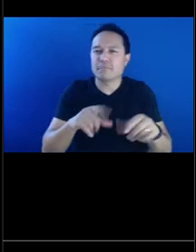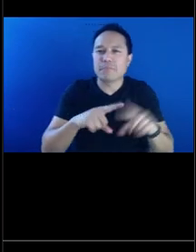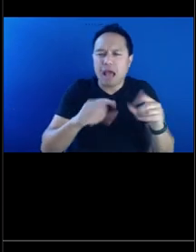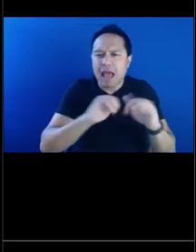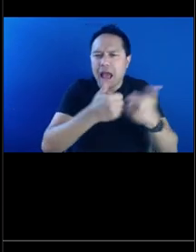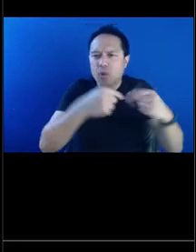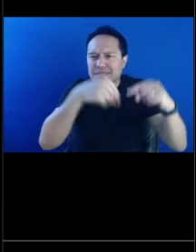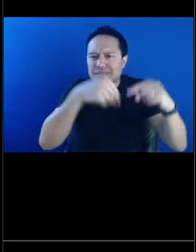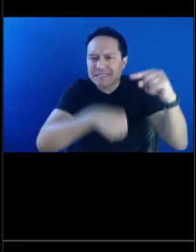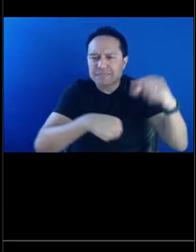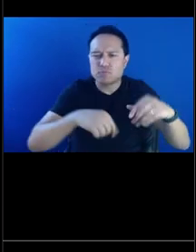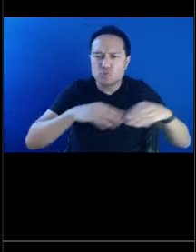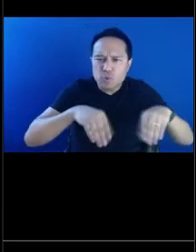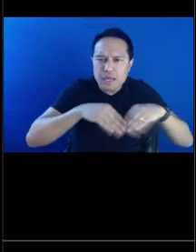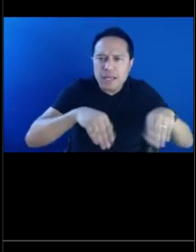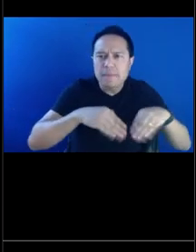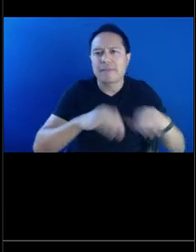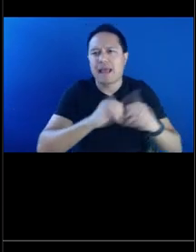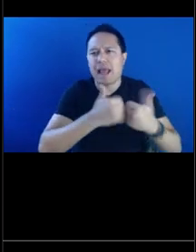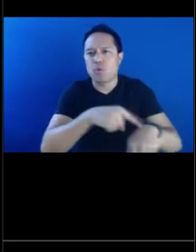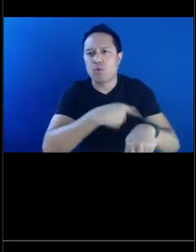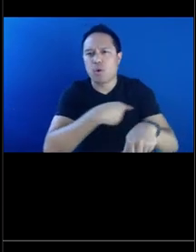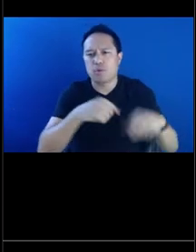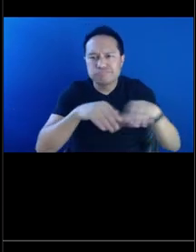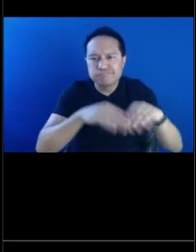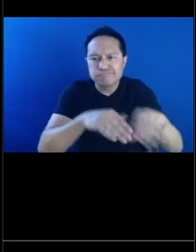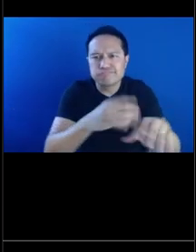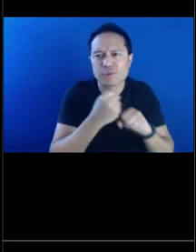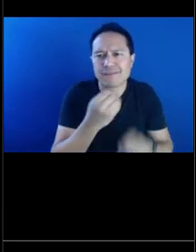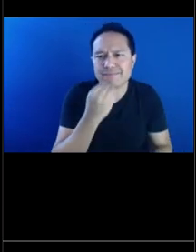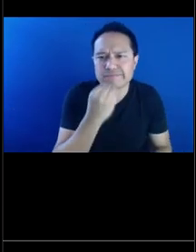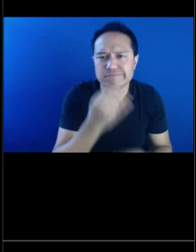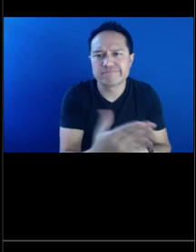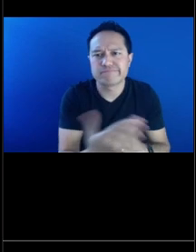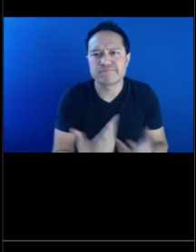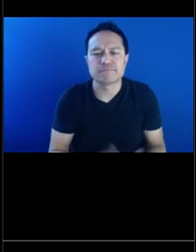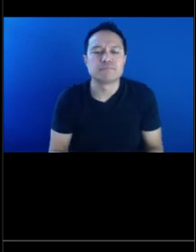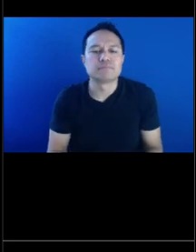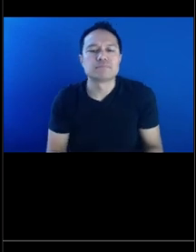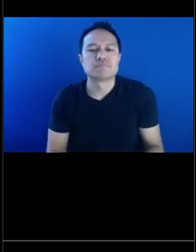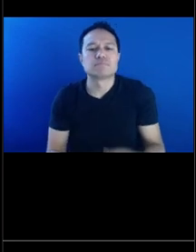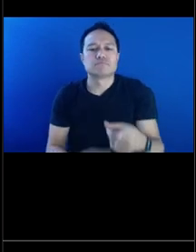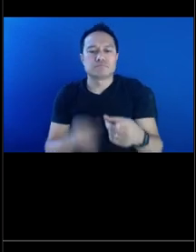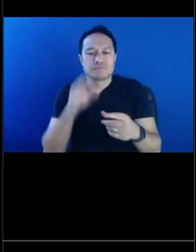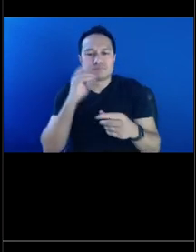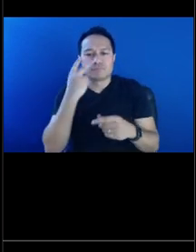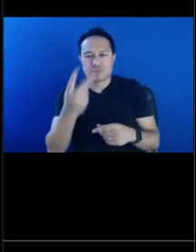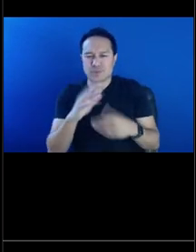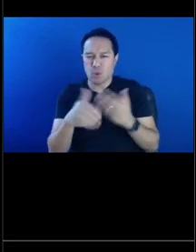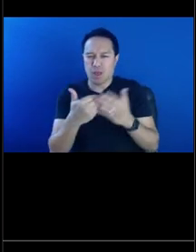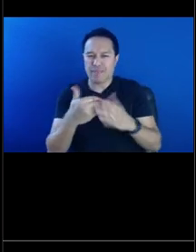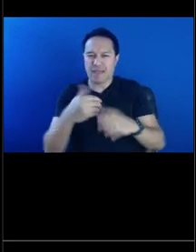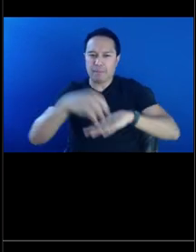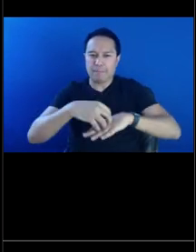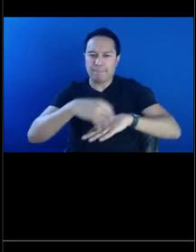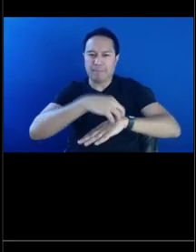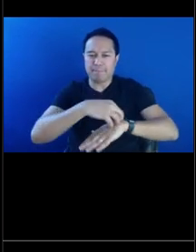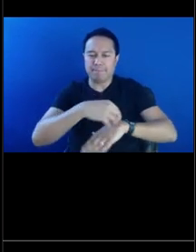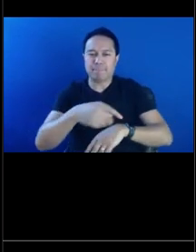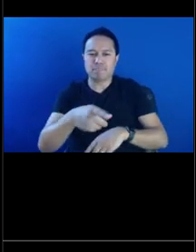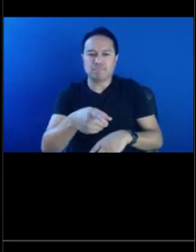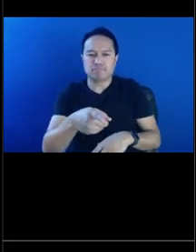swim after a fish for the seal. And so in this picture, you can see all these instruments that we're putting on. So this right here has